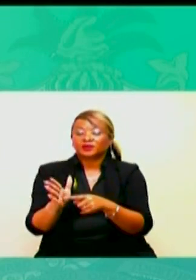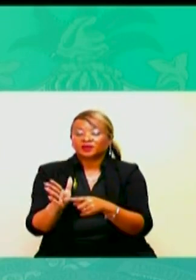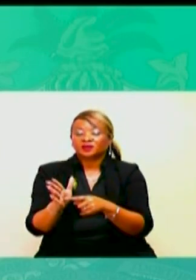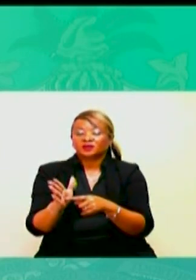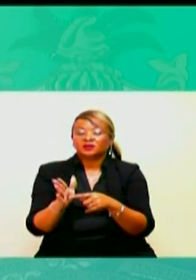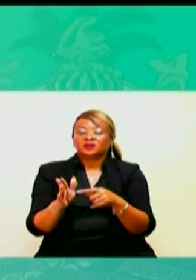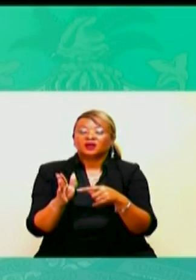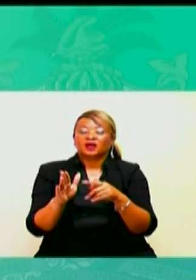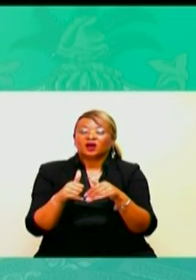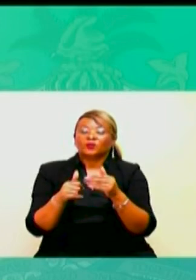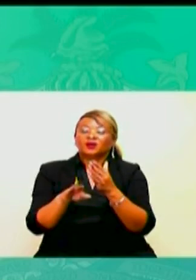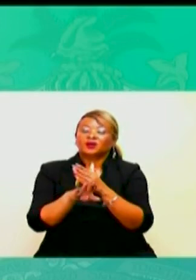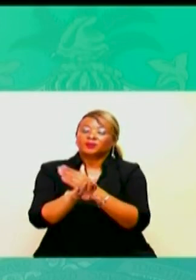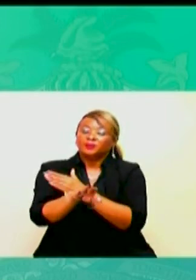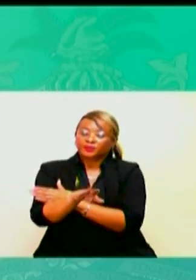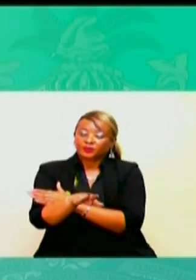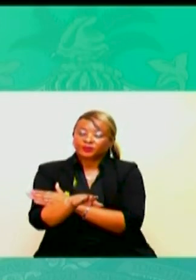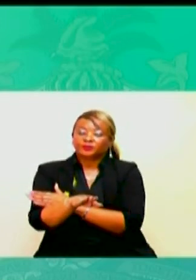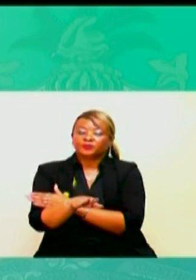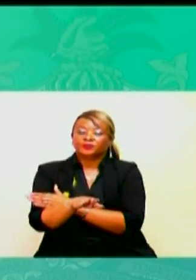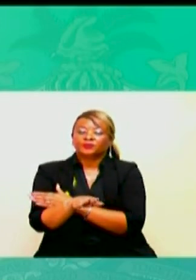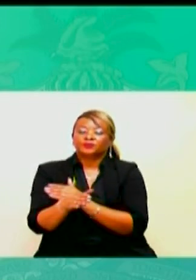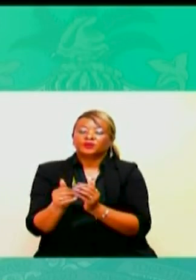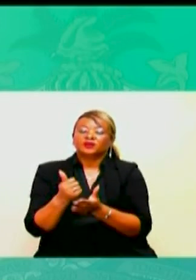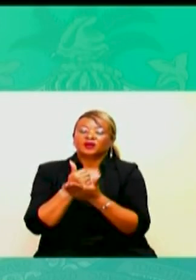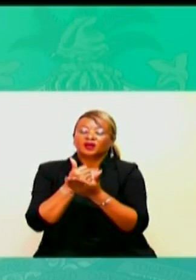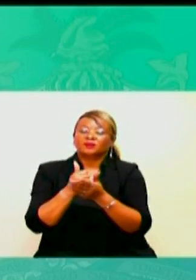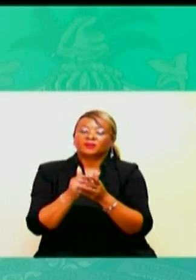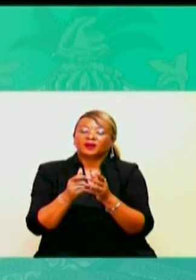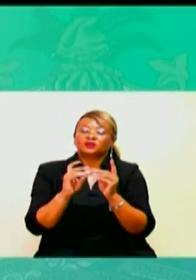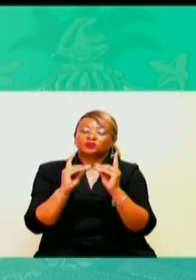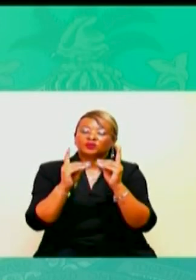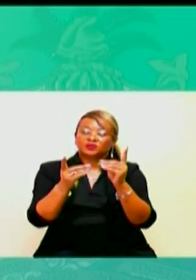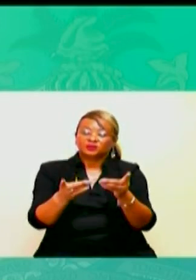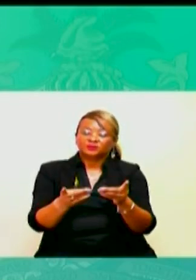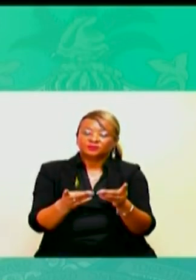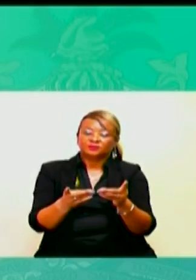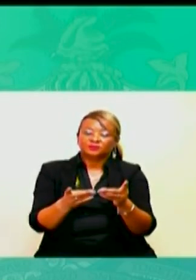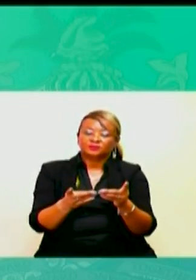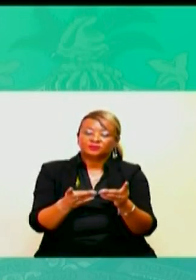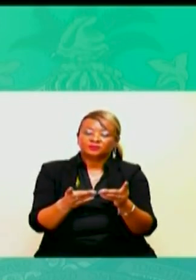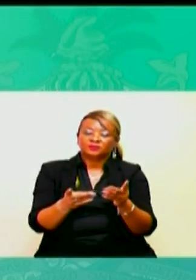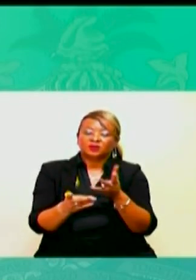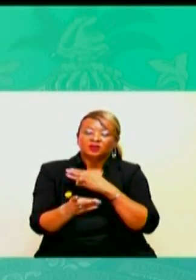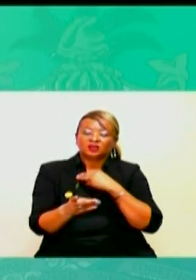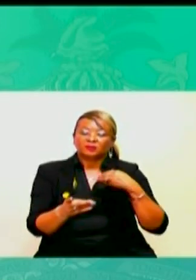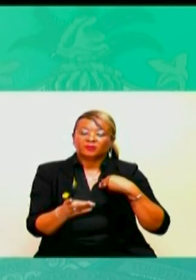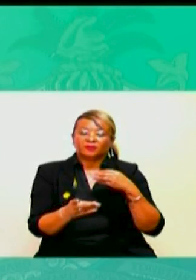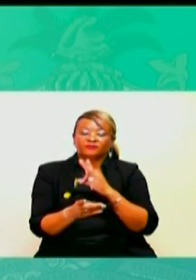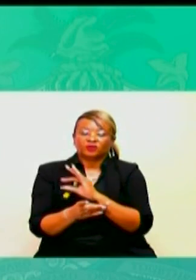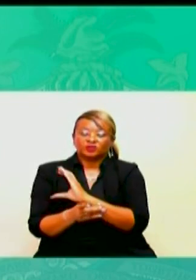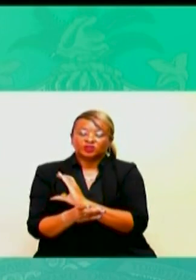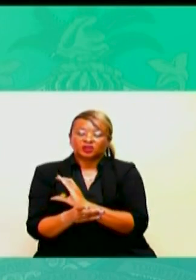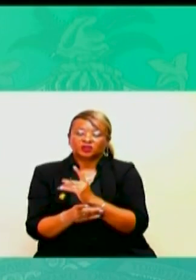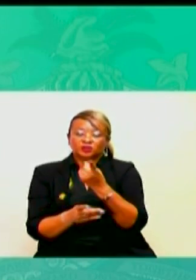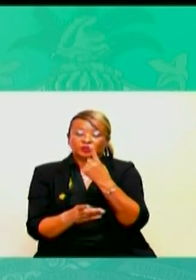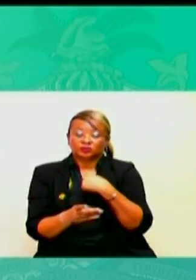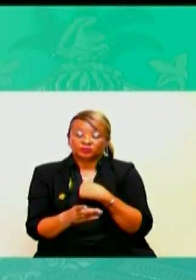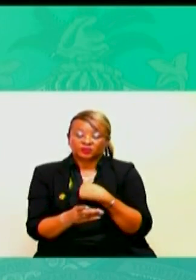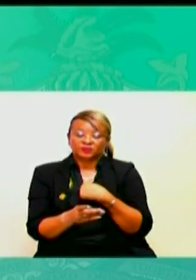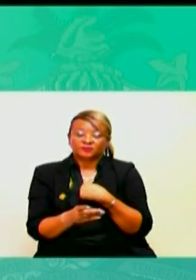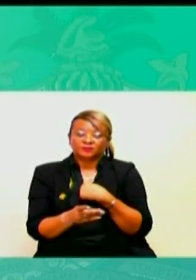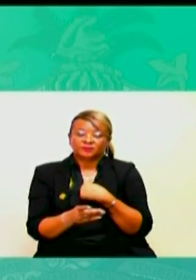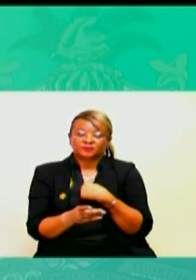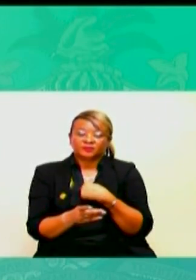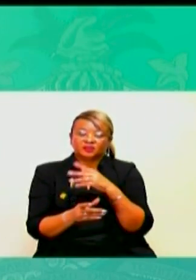improve infrastructure throughout the nation. The member for Fort Charlotte informed me